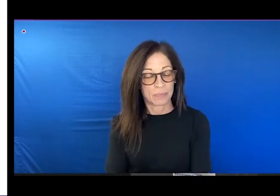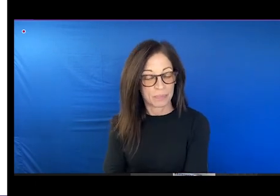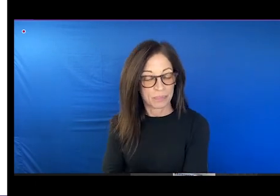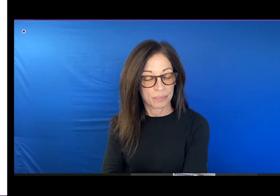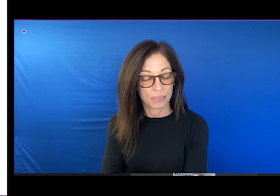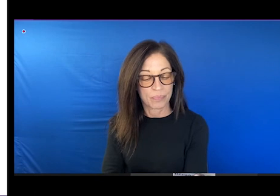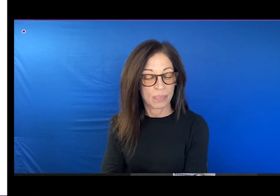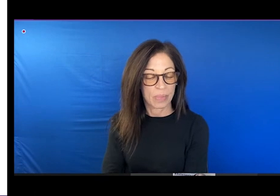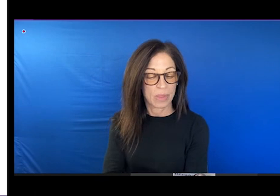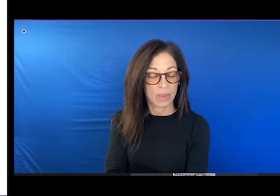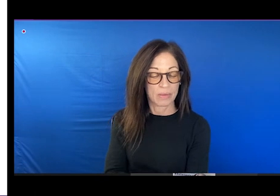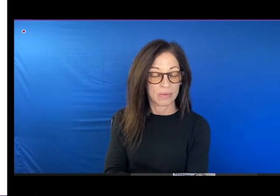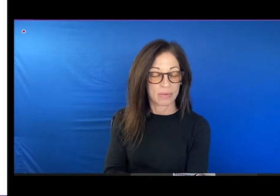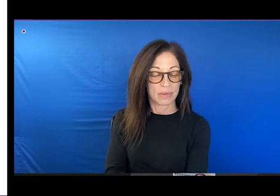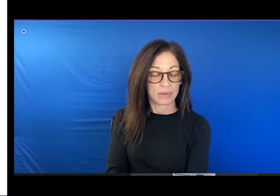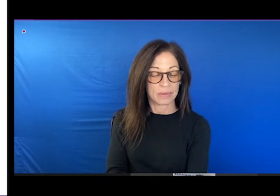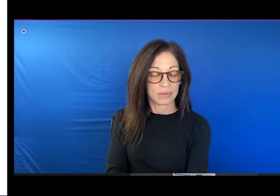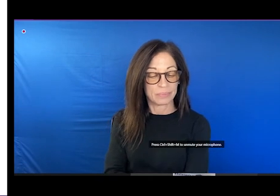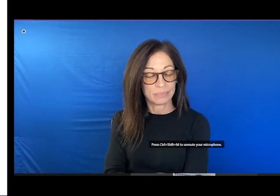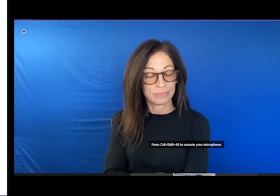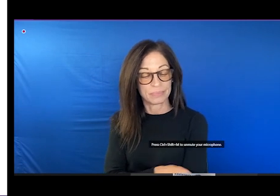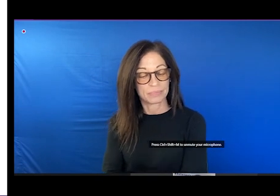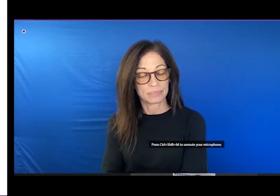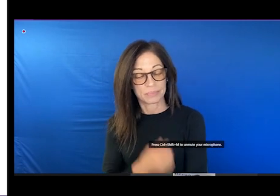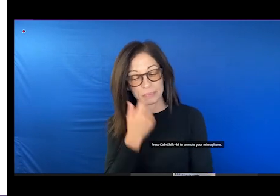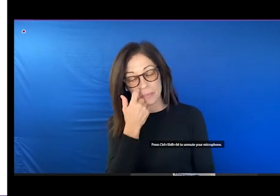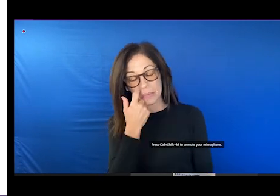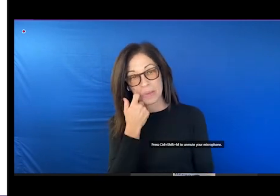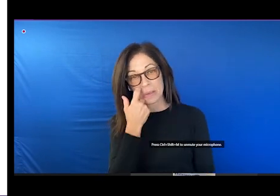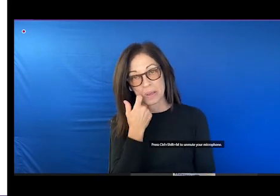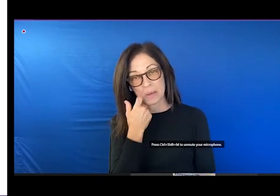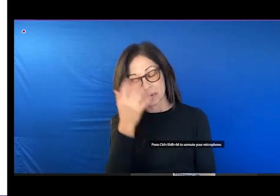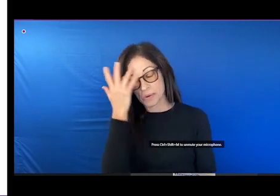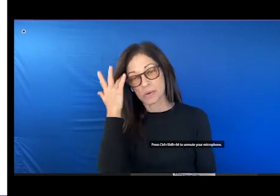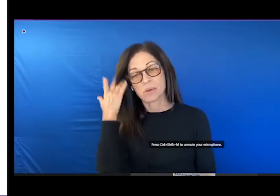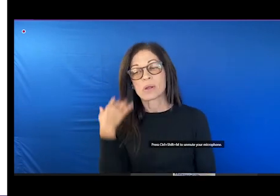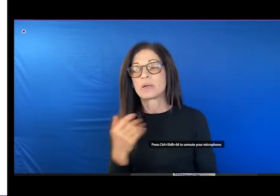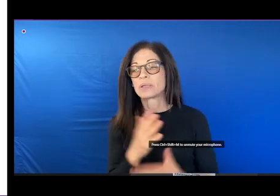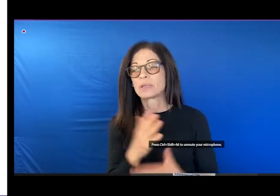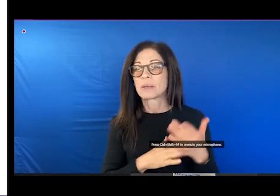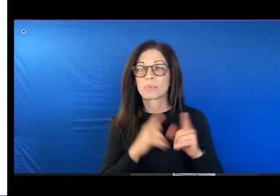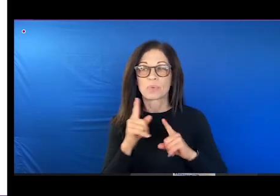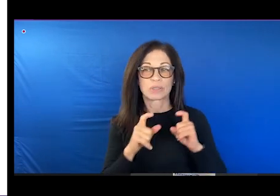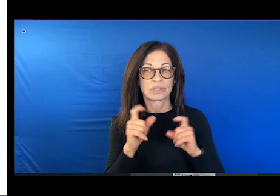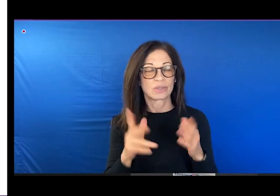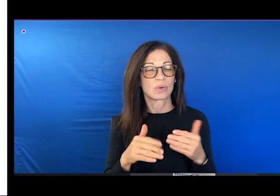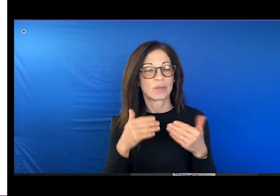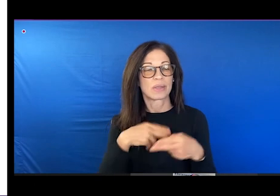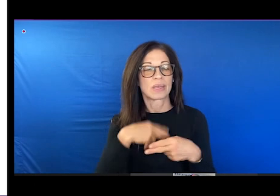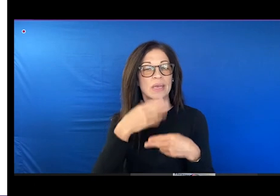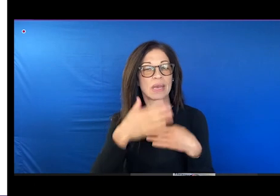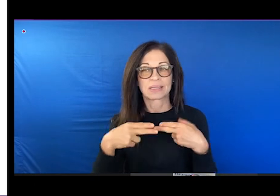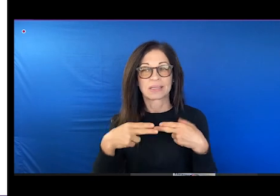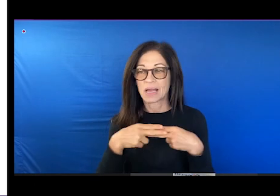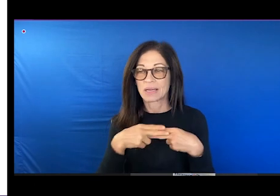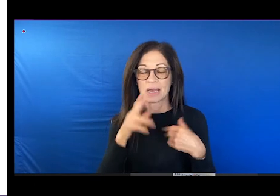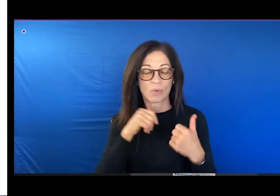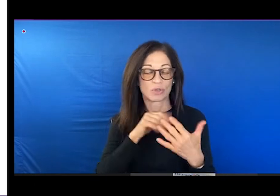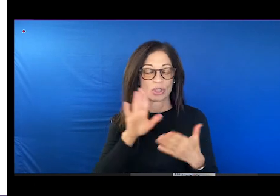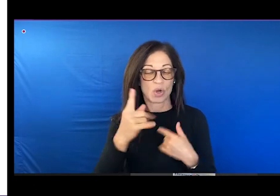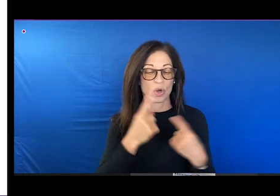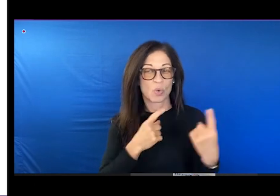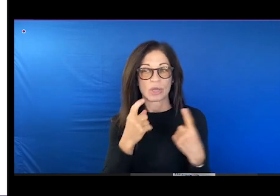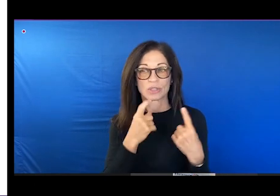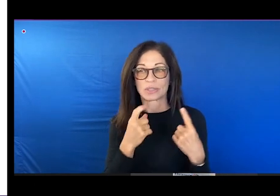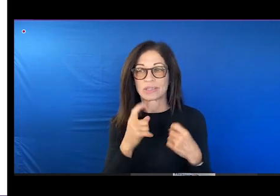a barrier. I see there's some questions. Why don't we go on to the next slide?